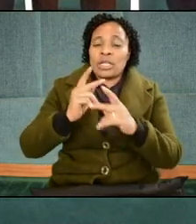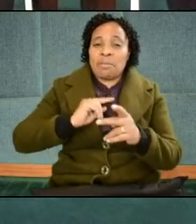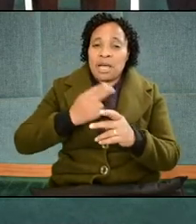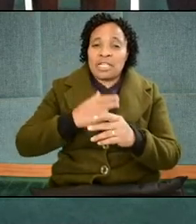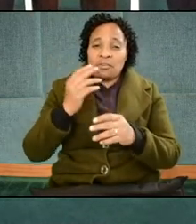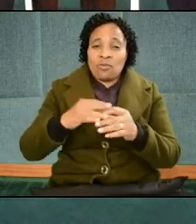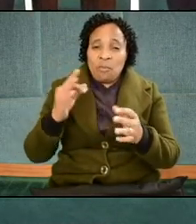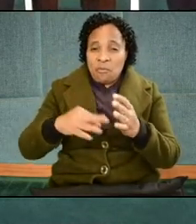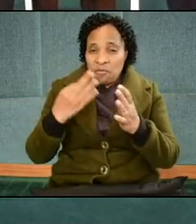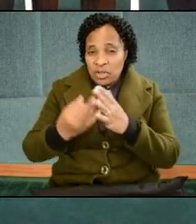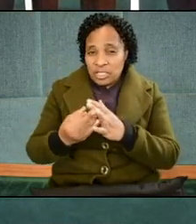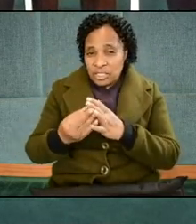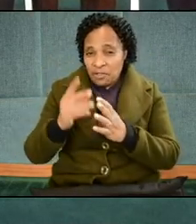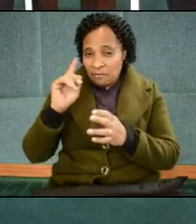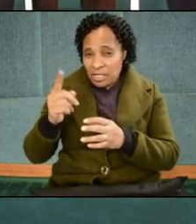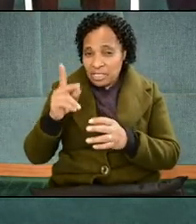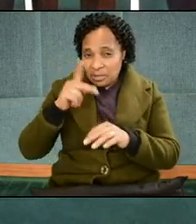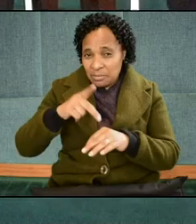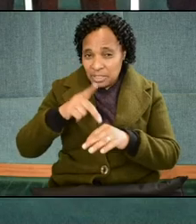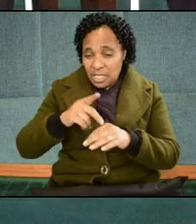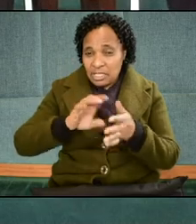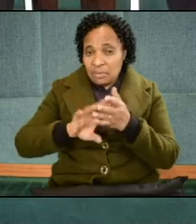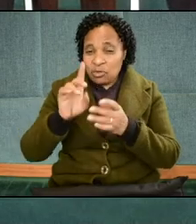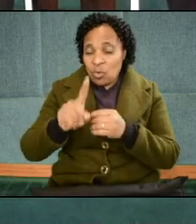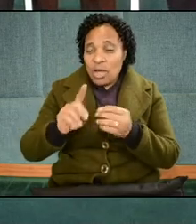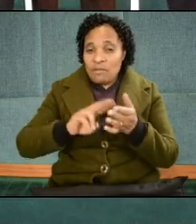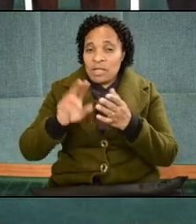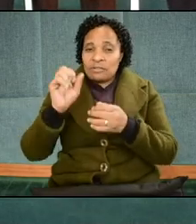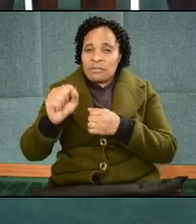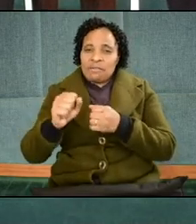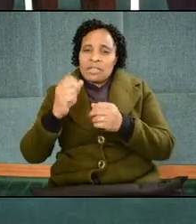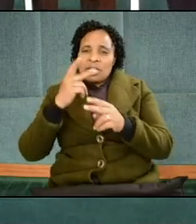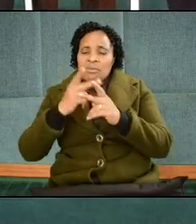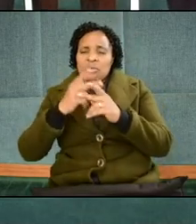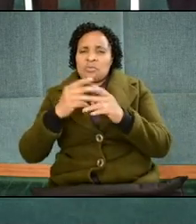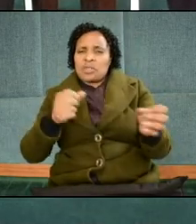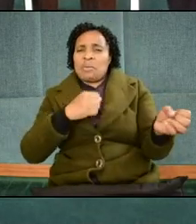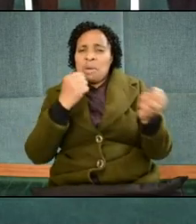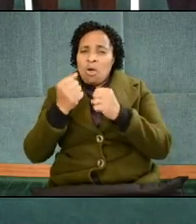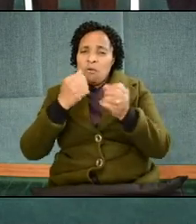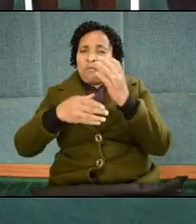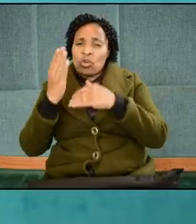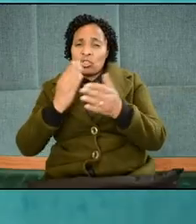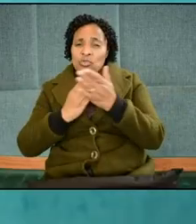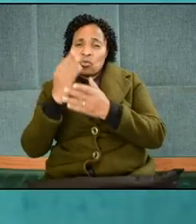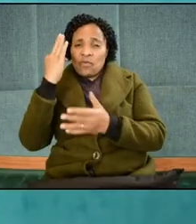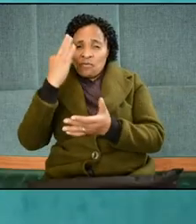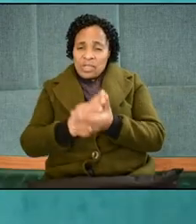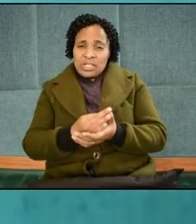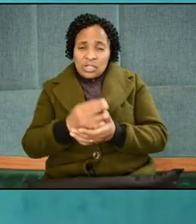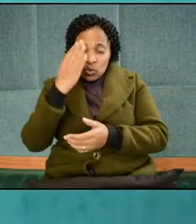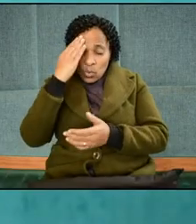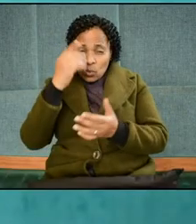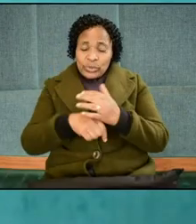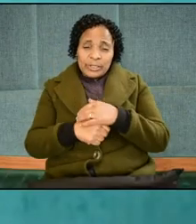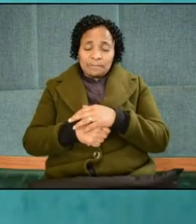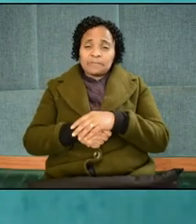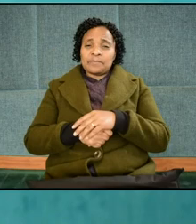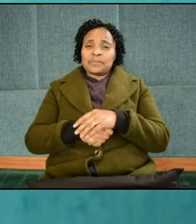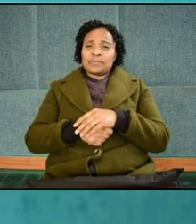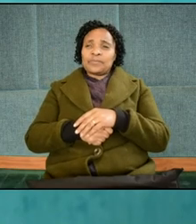And 1 Peter 1:5 says that we are kept by the power of God through faith. You know,